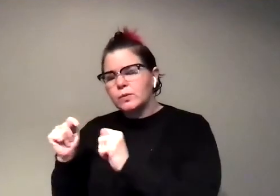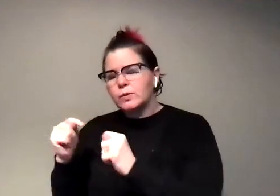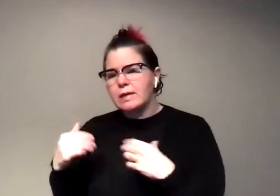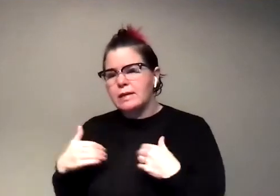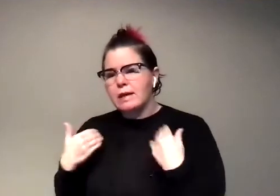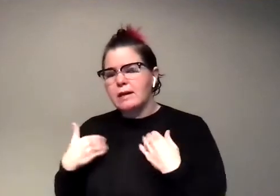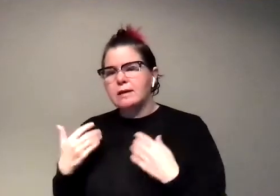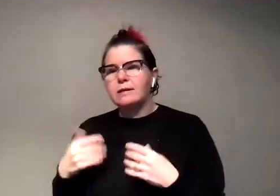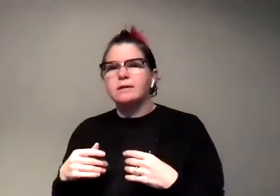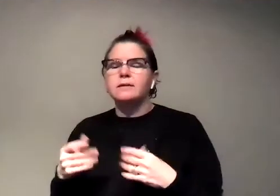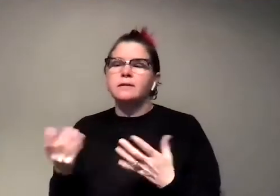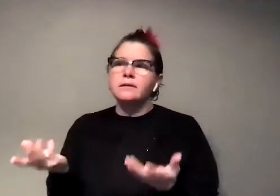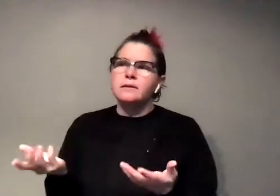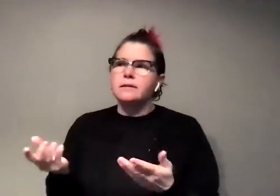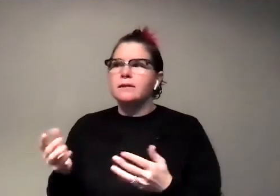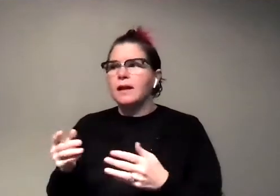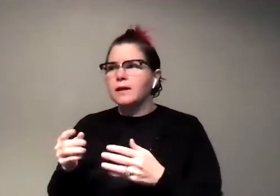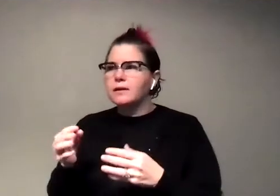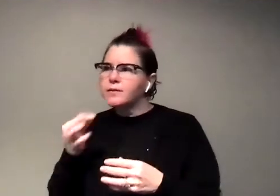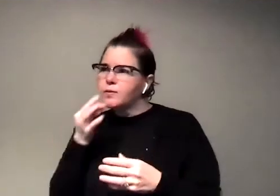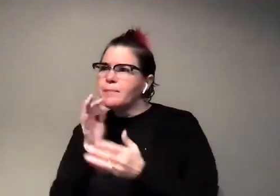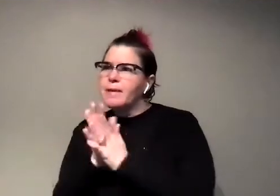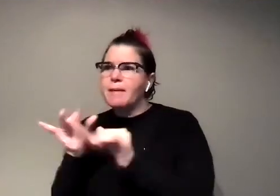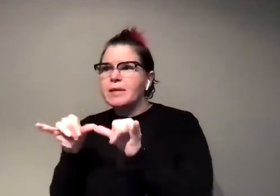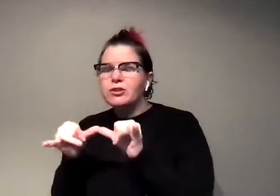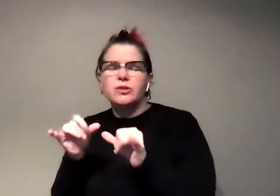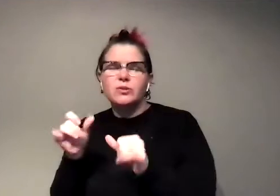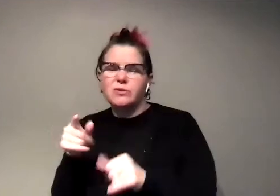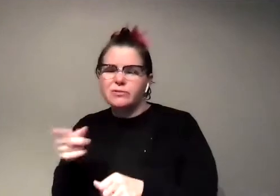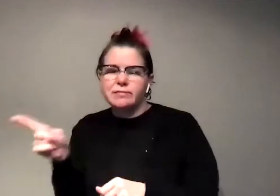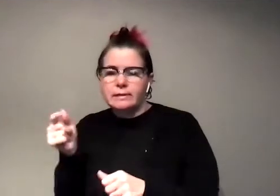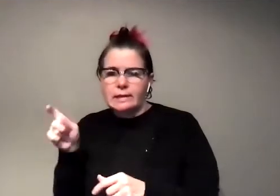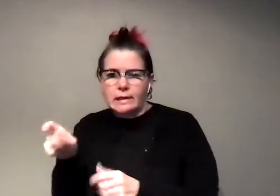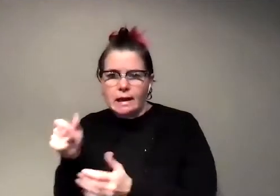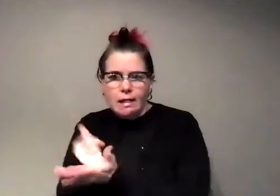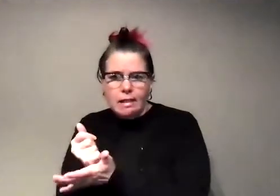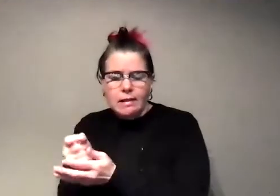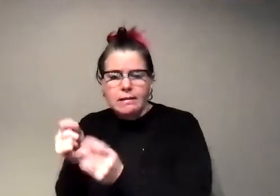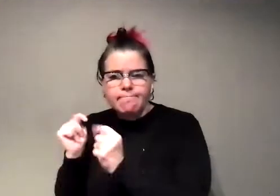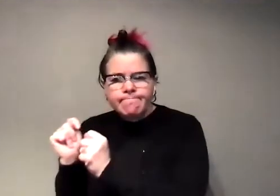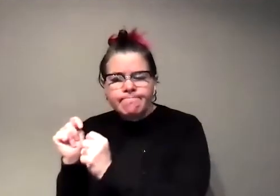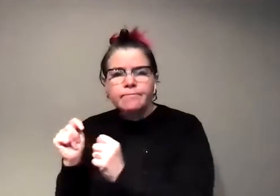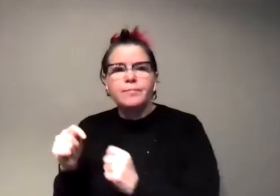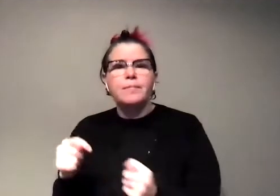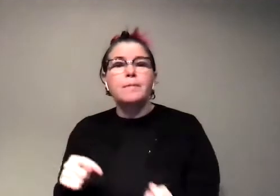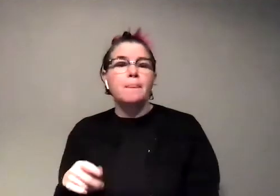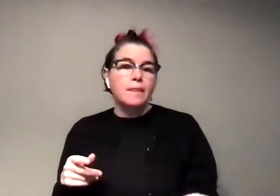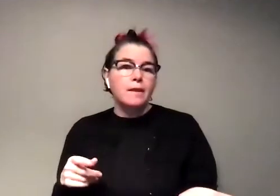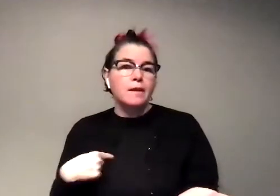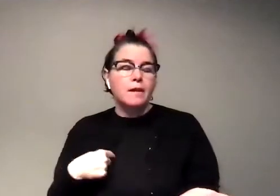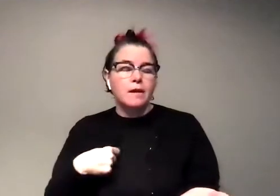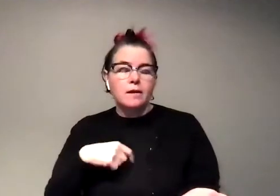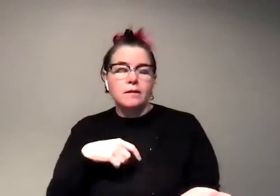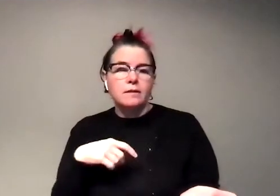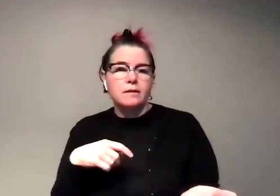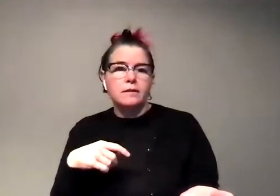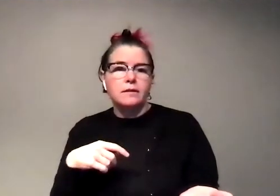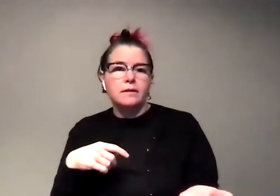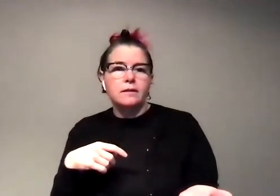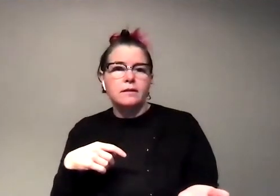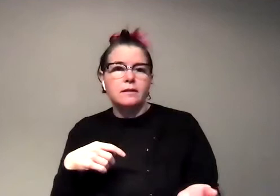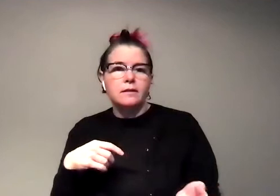both upcoming engineers and people that just needed help. And that turned out to be something that I really got a